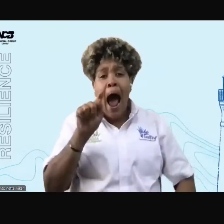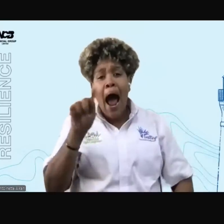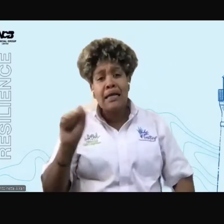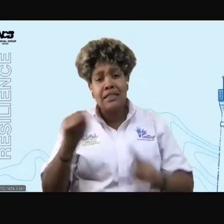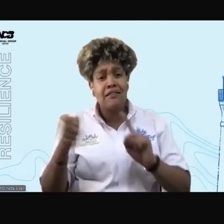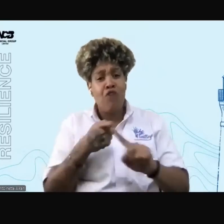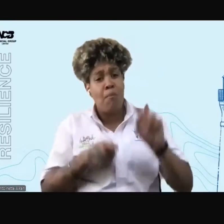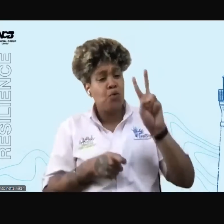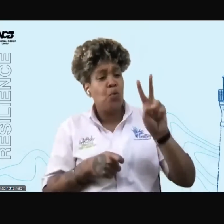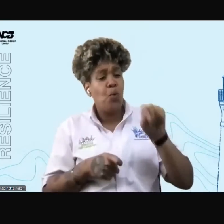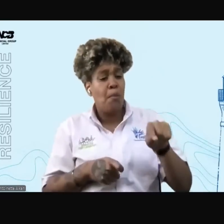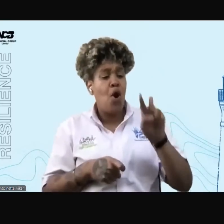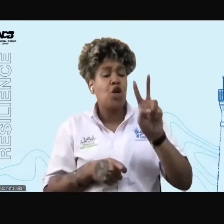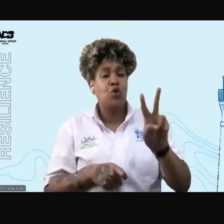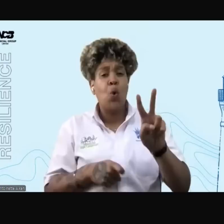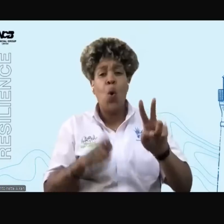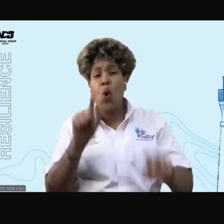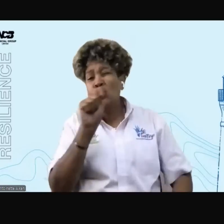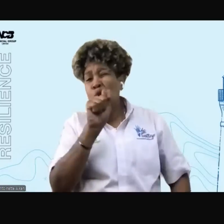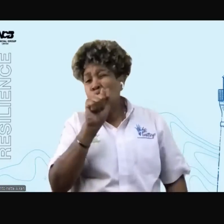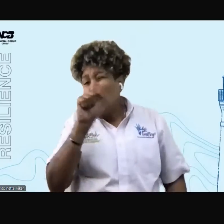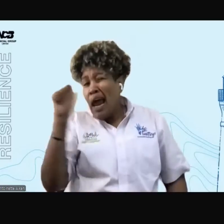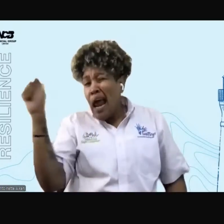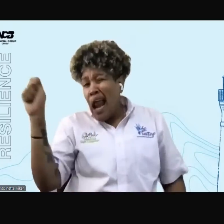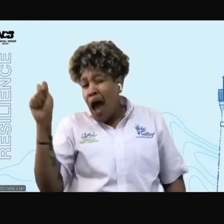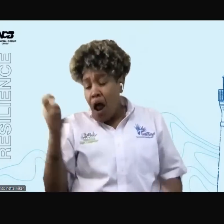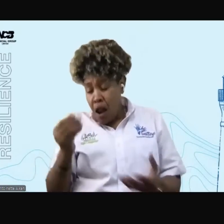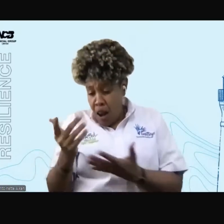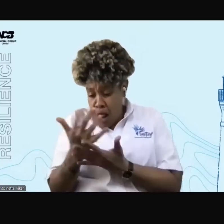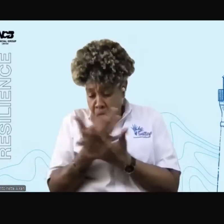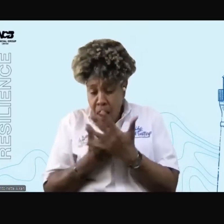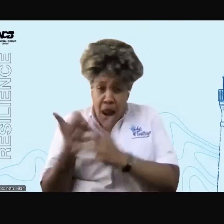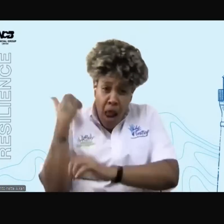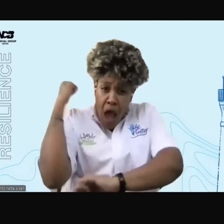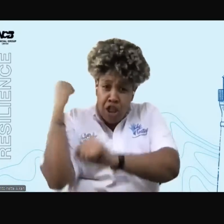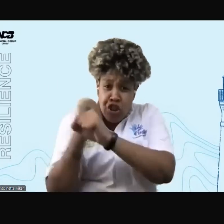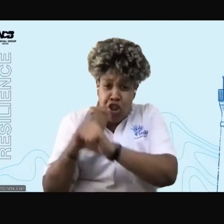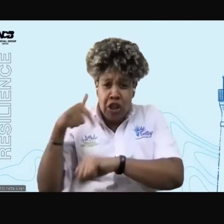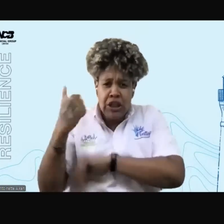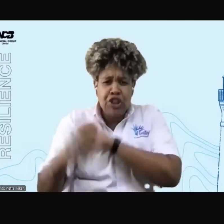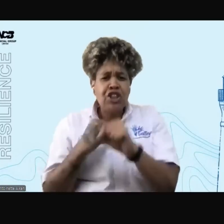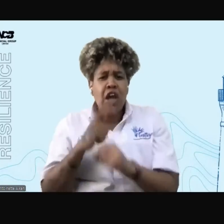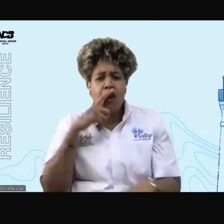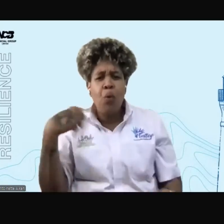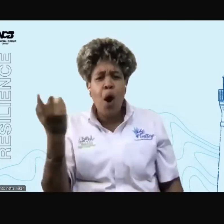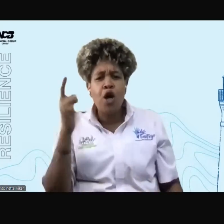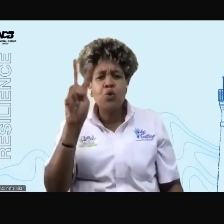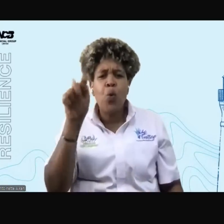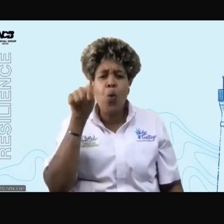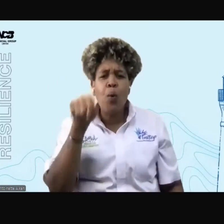from $2.2 trillion last year. This year, it is